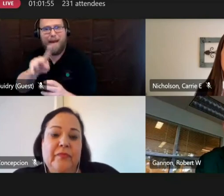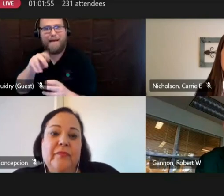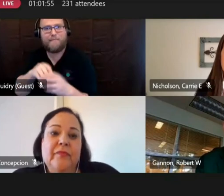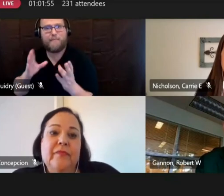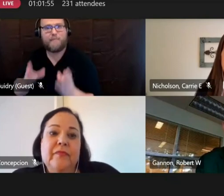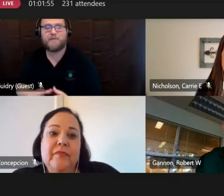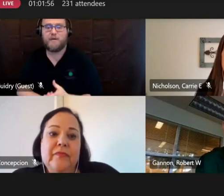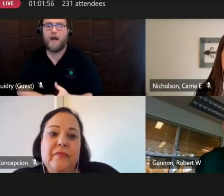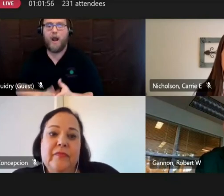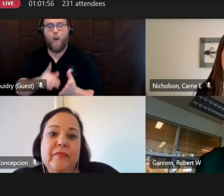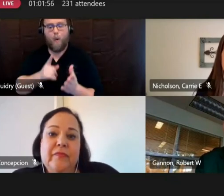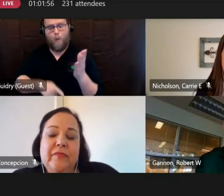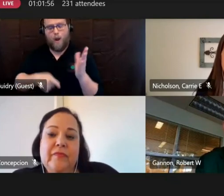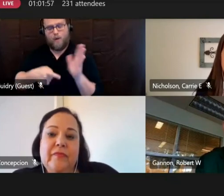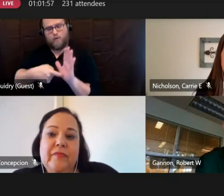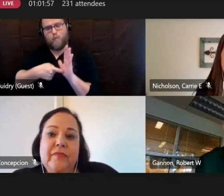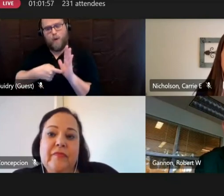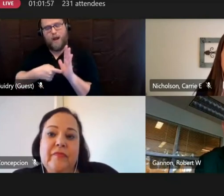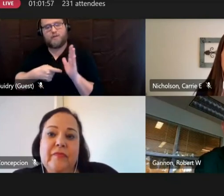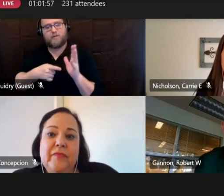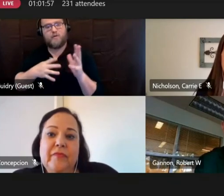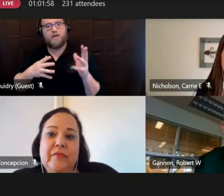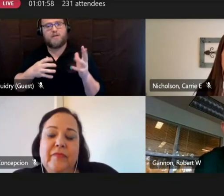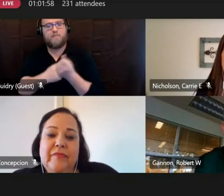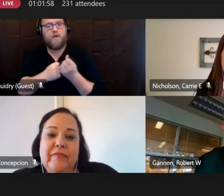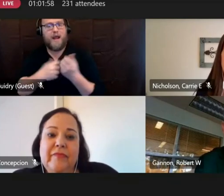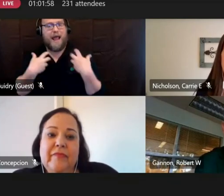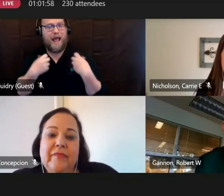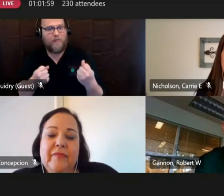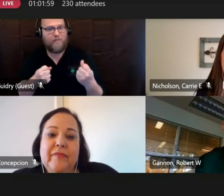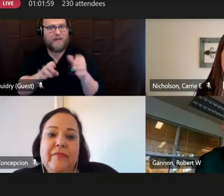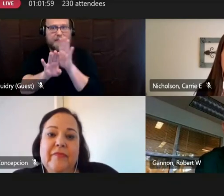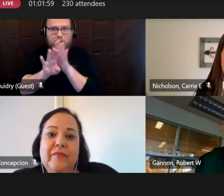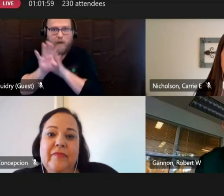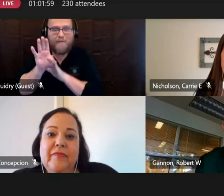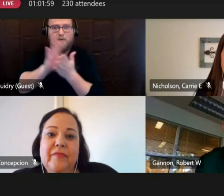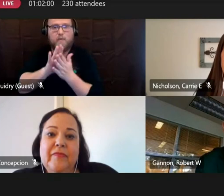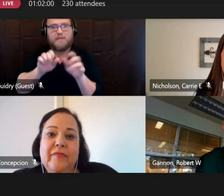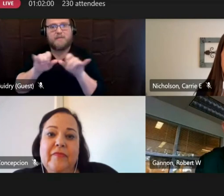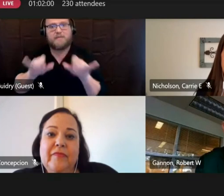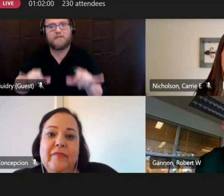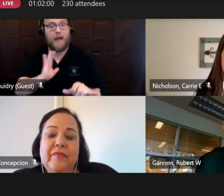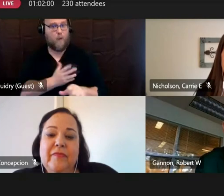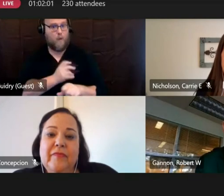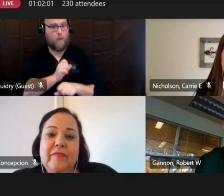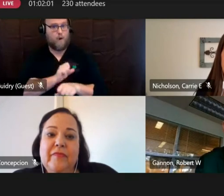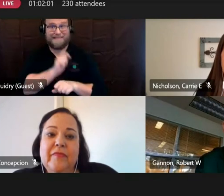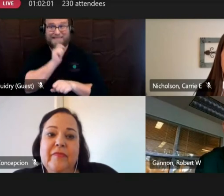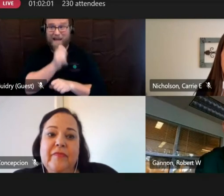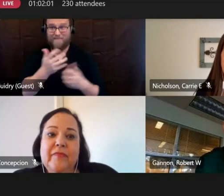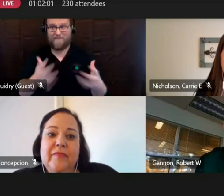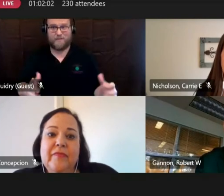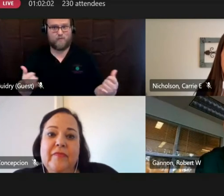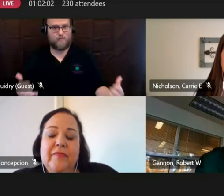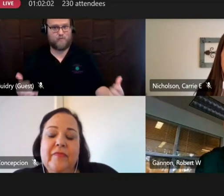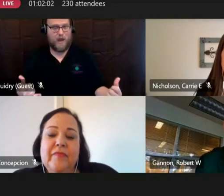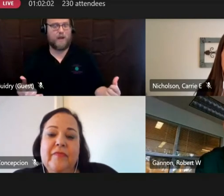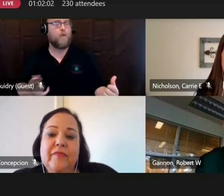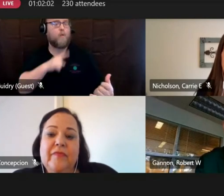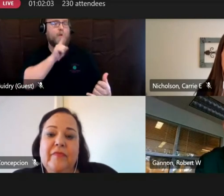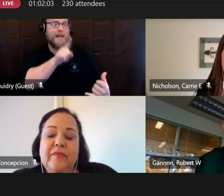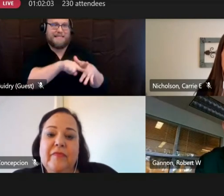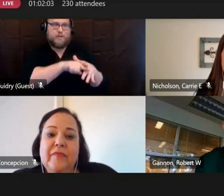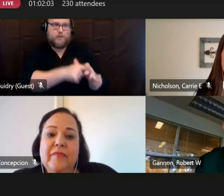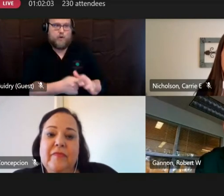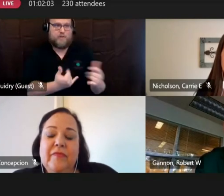system. Our work of engagement is not over tonight. In fact, it really just begins, and we're gonna ramp it up even more over the weeks and months